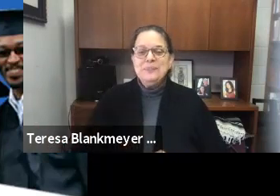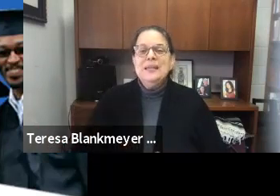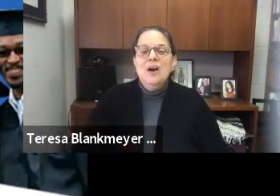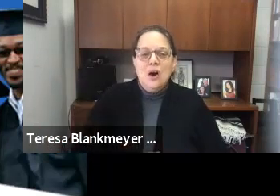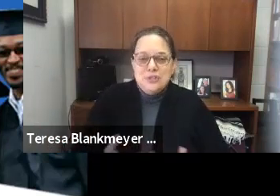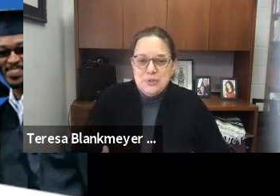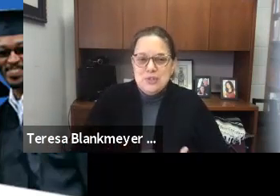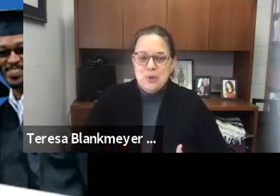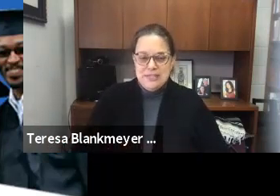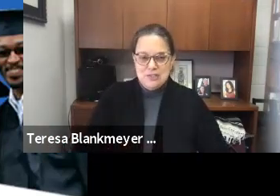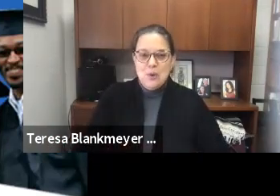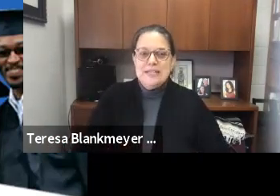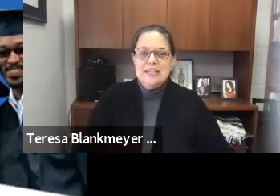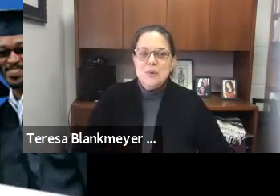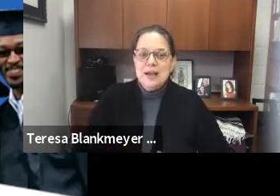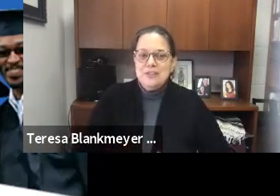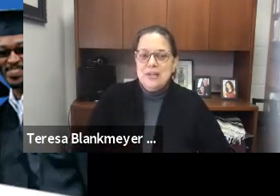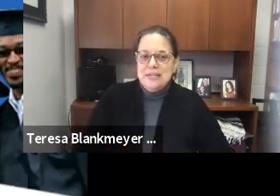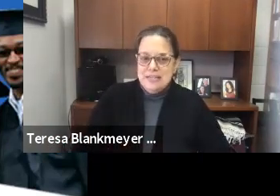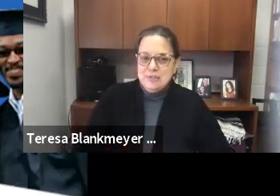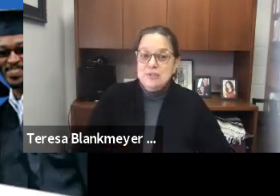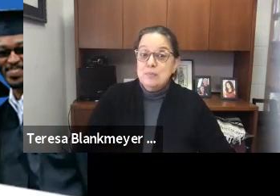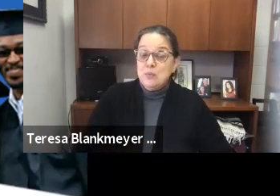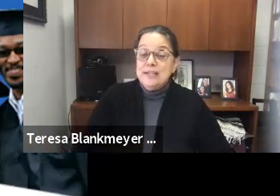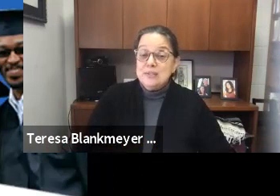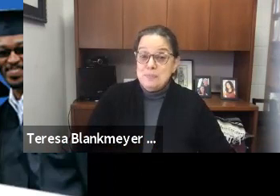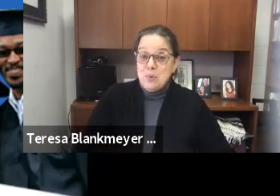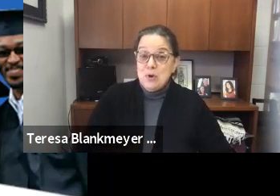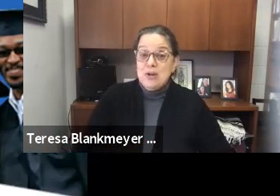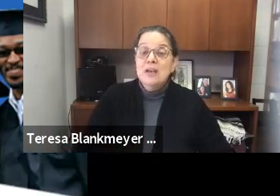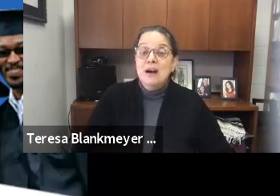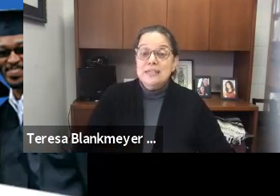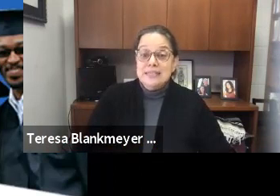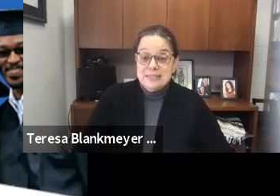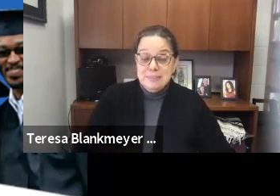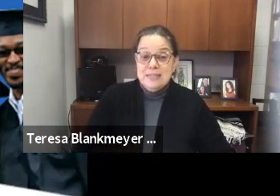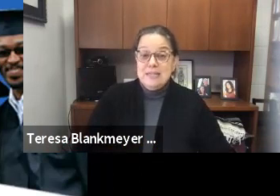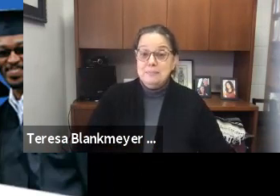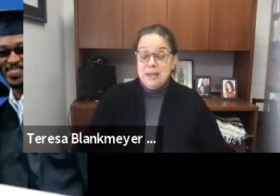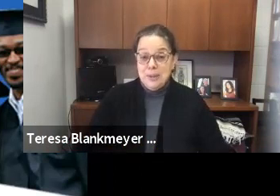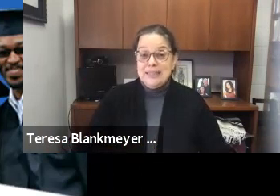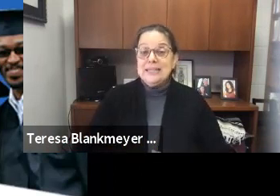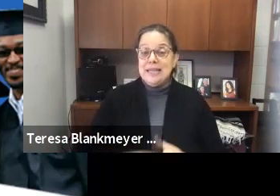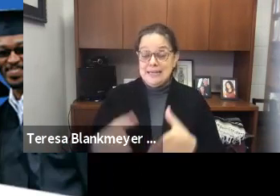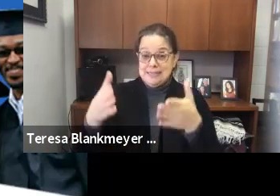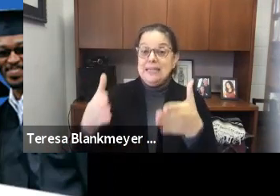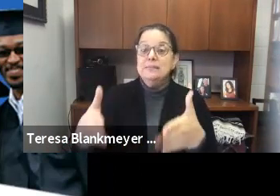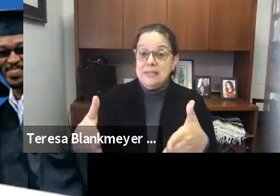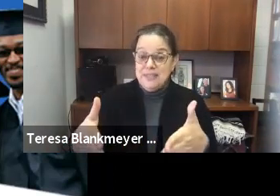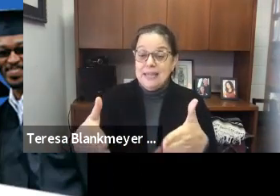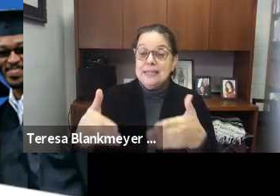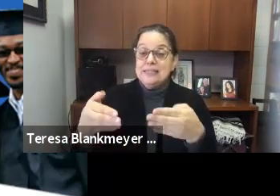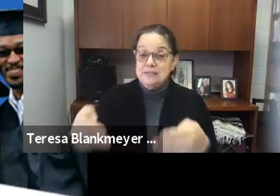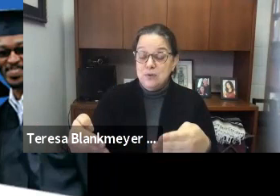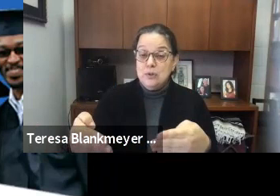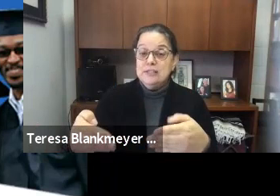will. Also in 2020, you have the United Nations Human Rights Report on Disability and Bioethics, and a segment